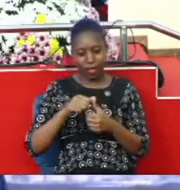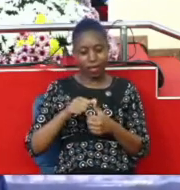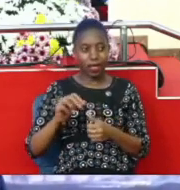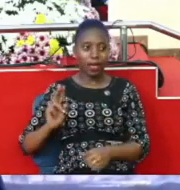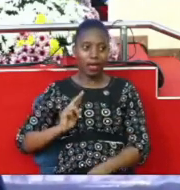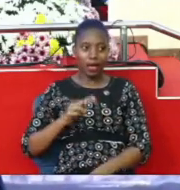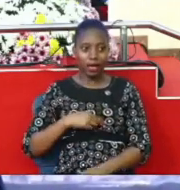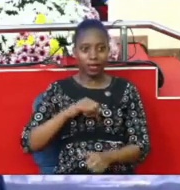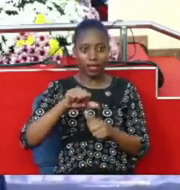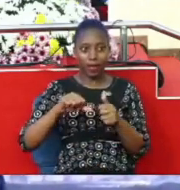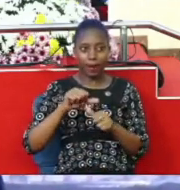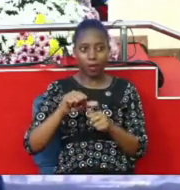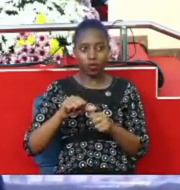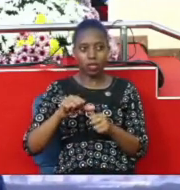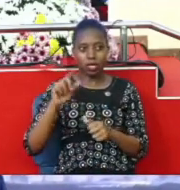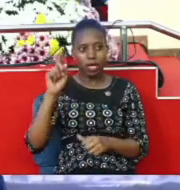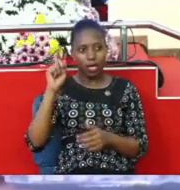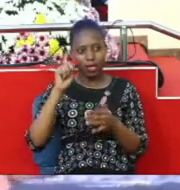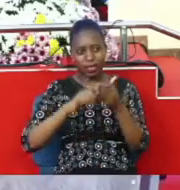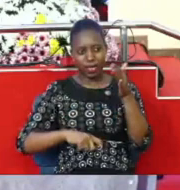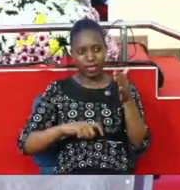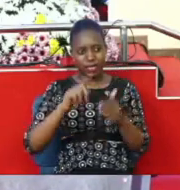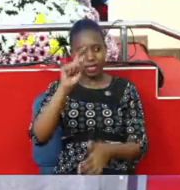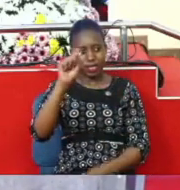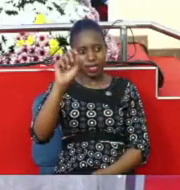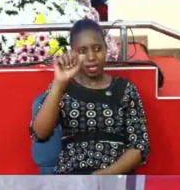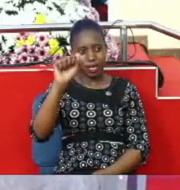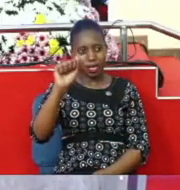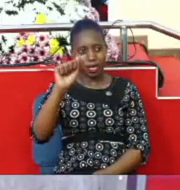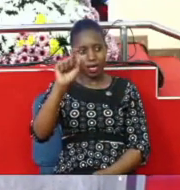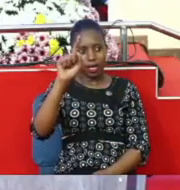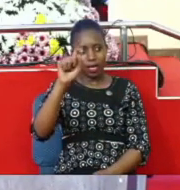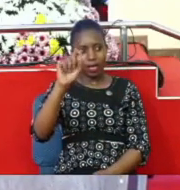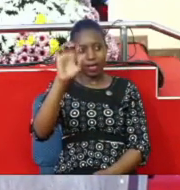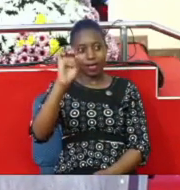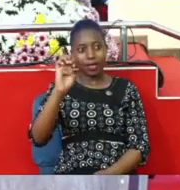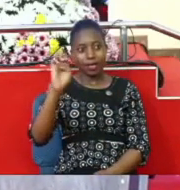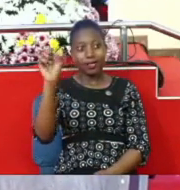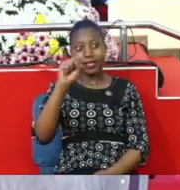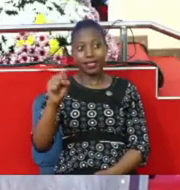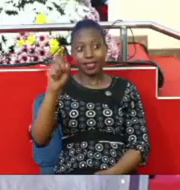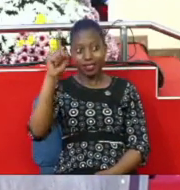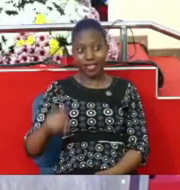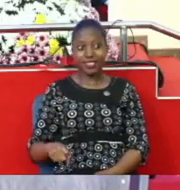that you will be taxed. Look at your neighbor. If ukiona ni mtu amefanya kazi, mwambie wewe